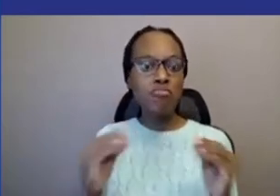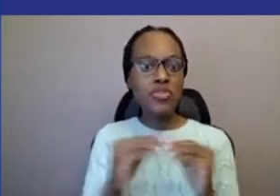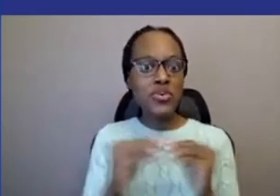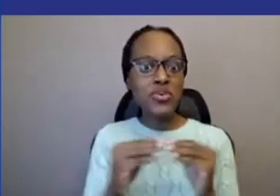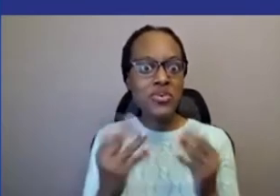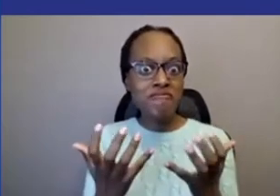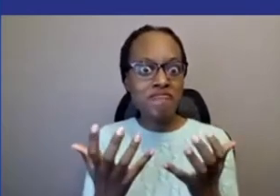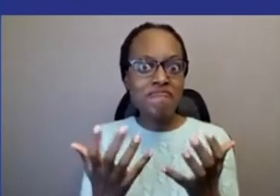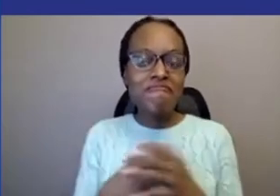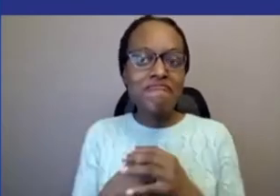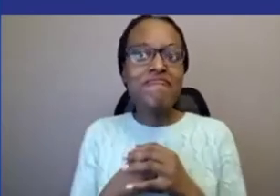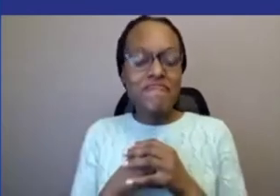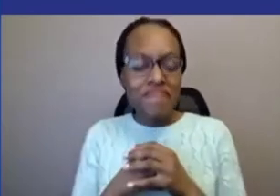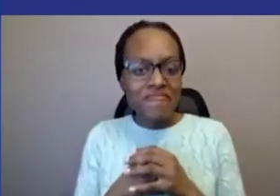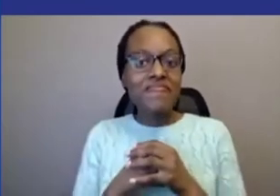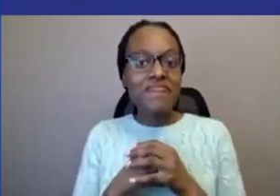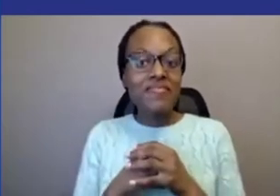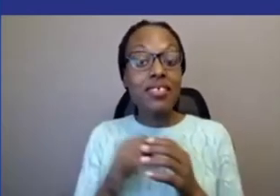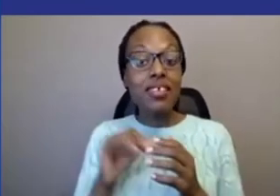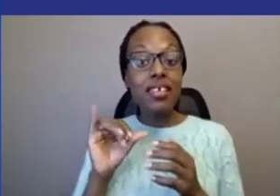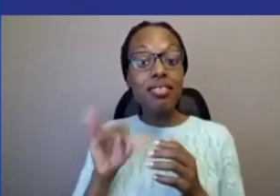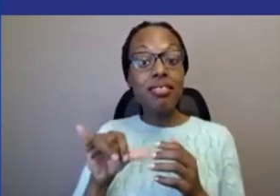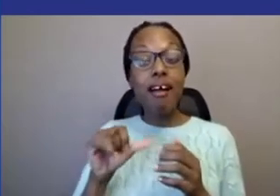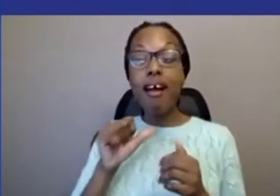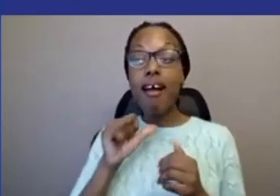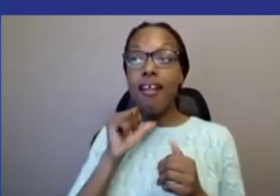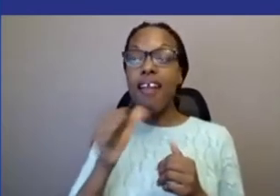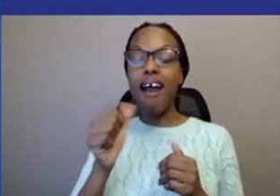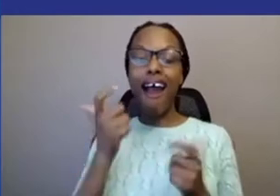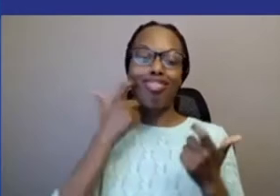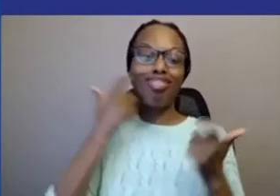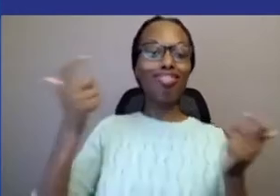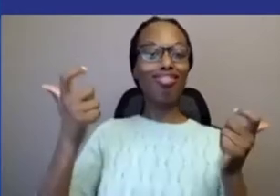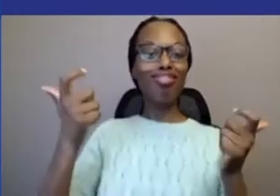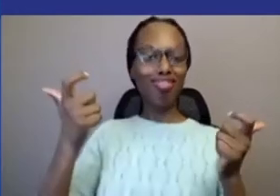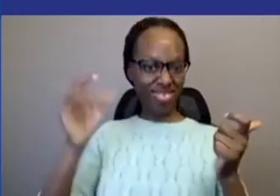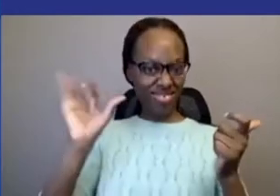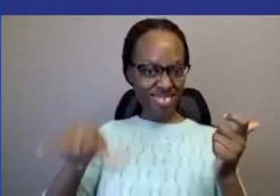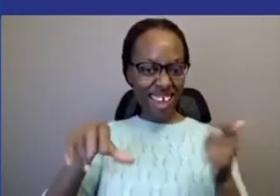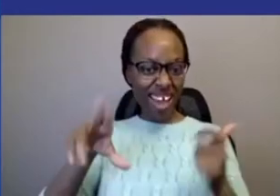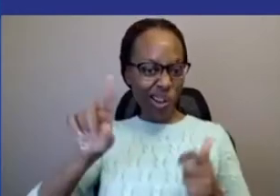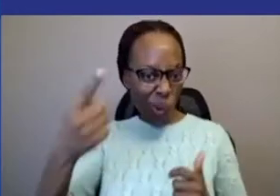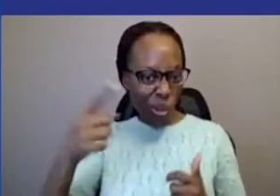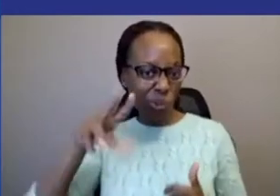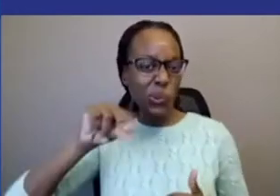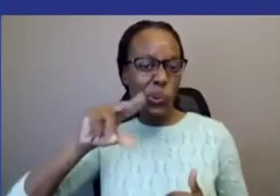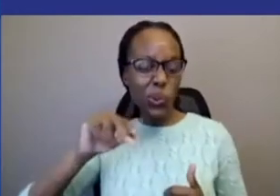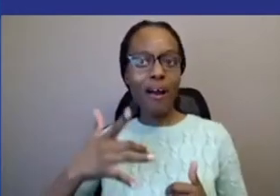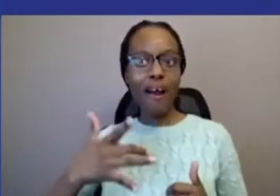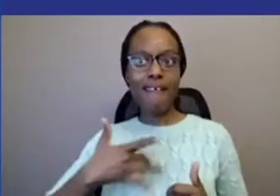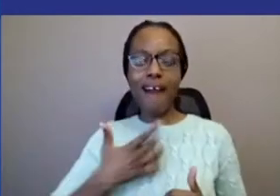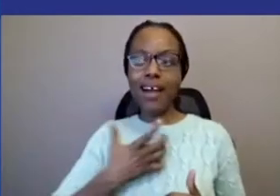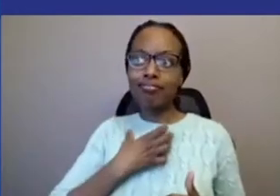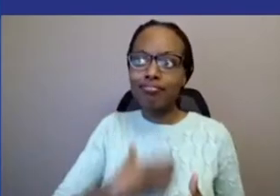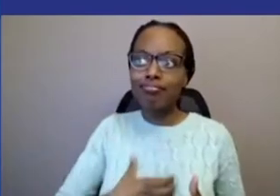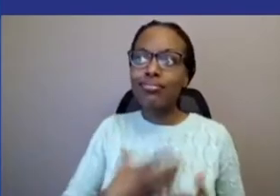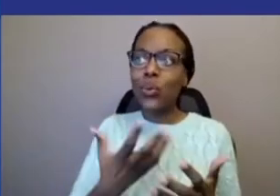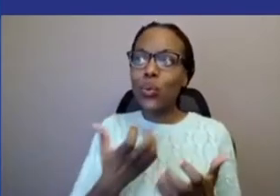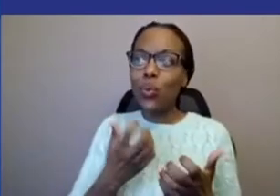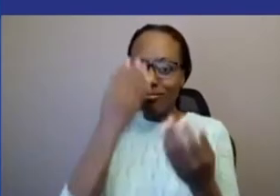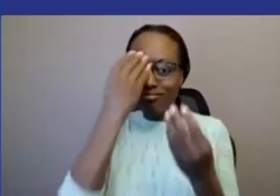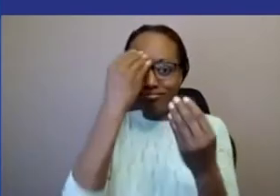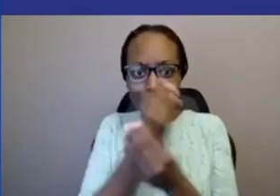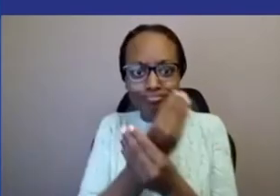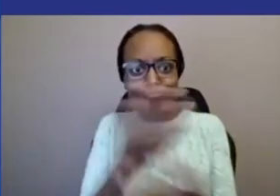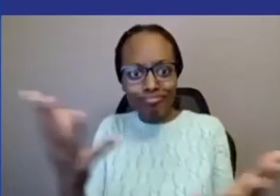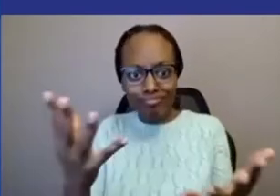think part of it was not ego gratification. Part of it was I had a desire to really spread the message of what I said before, what